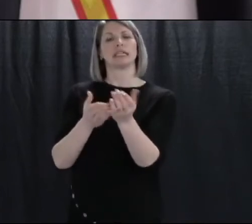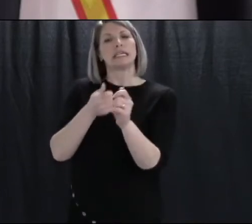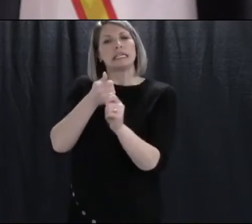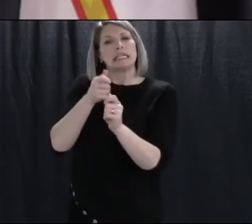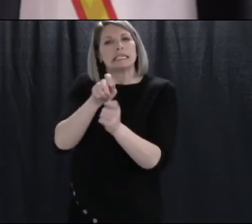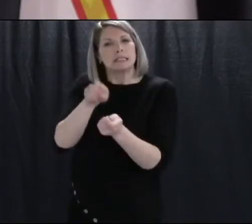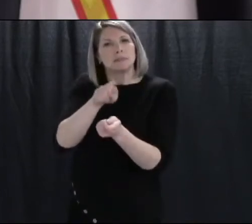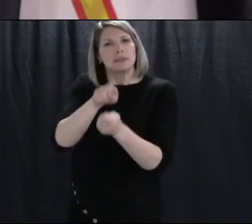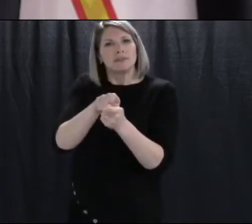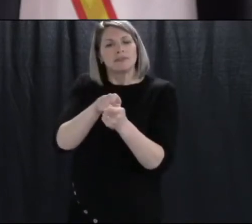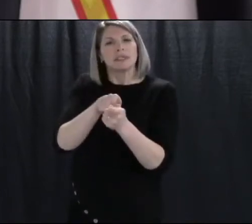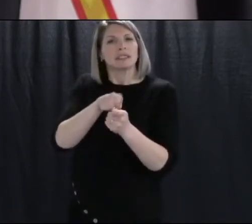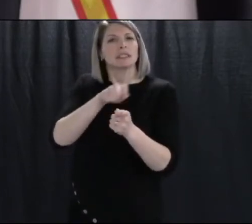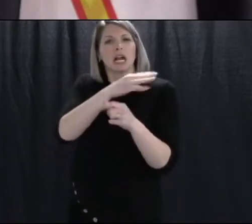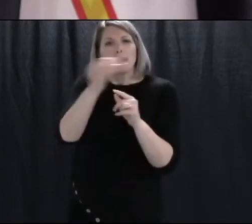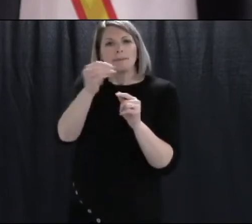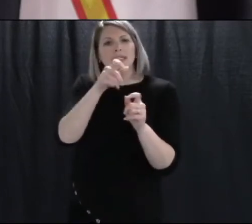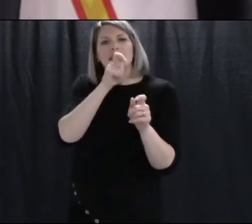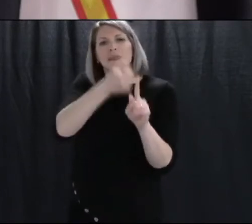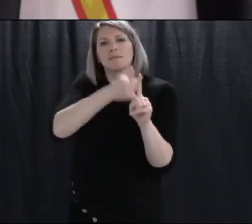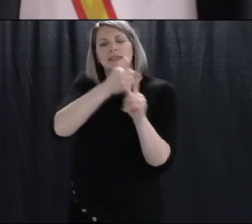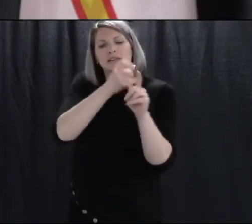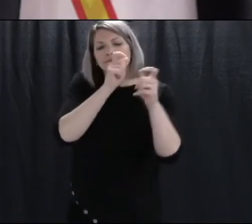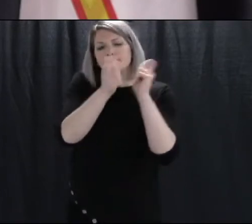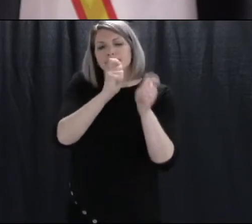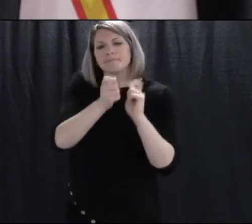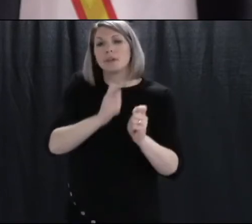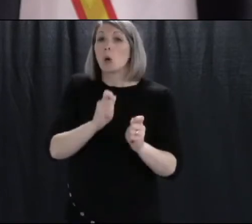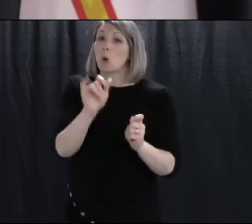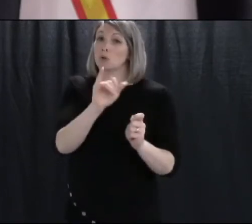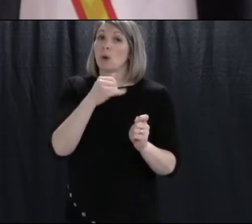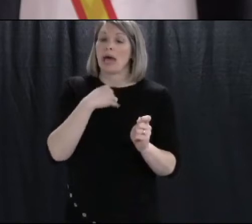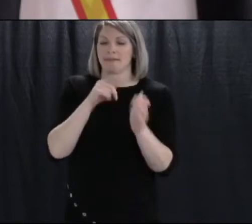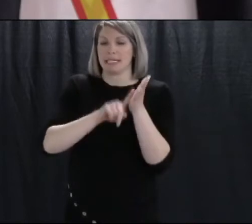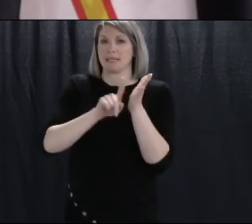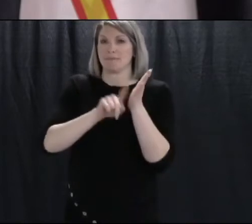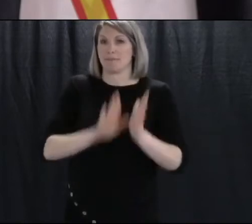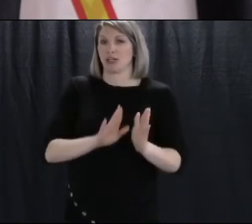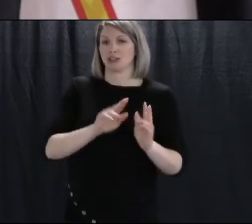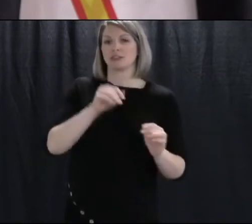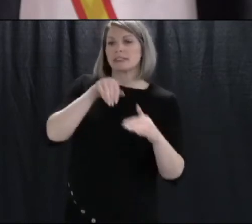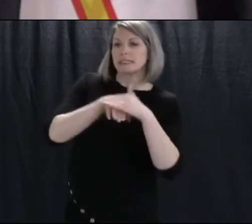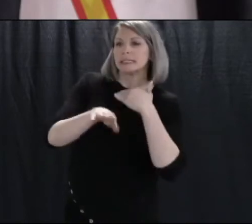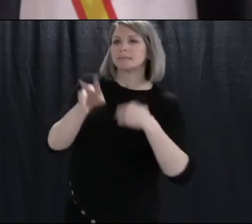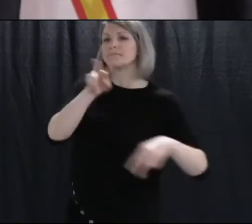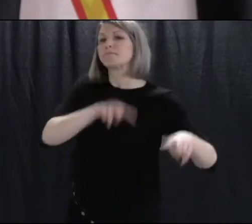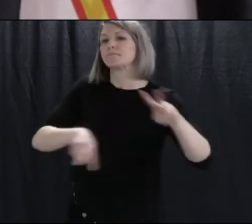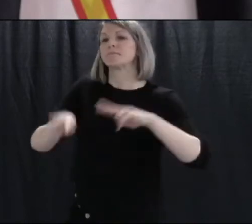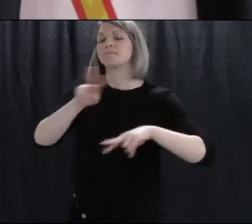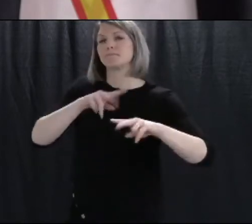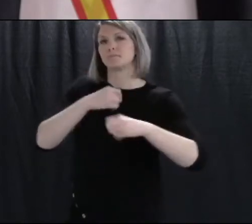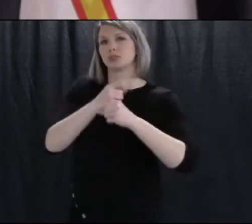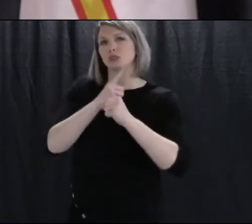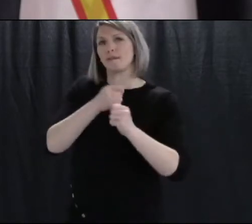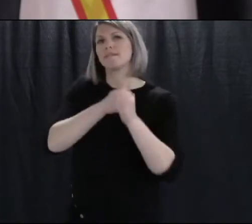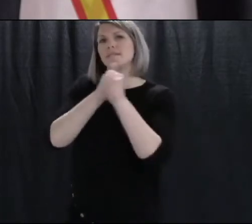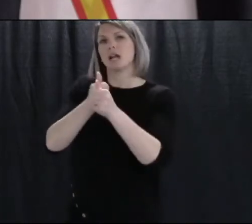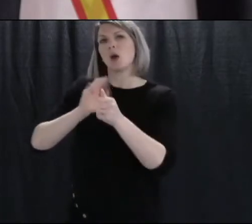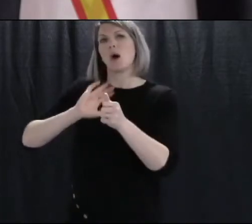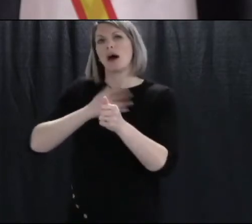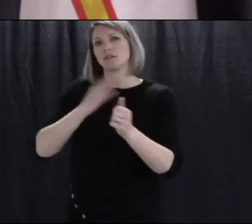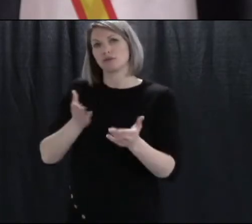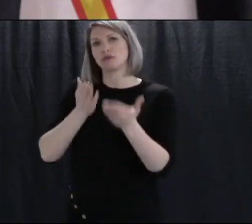sites. As I said, inspectors are on site, and they visit those sites regularly to make sure that they are in compliant. If we find